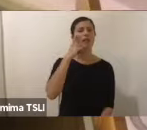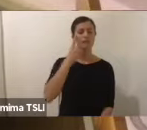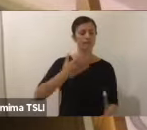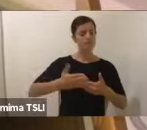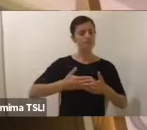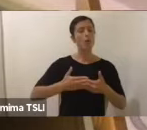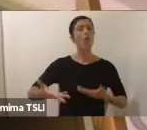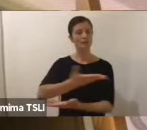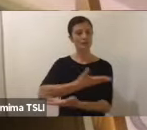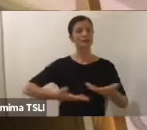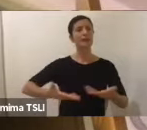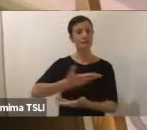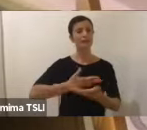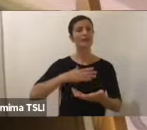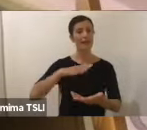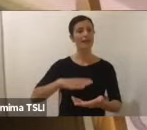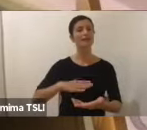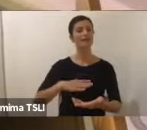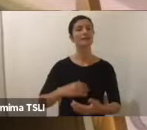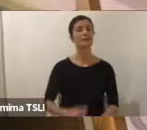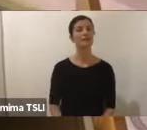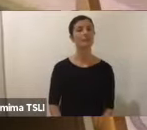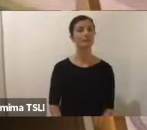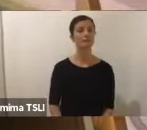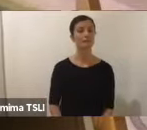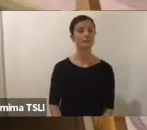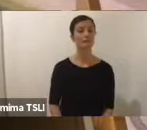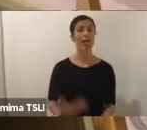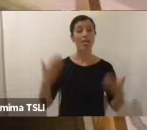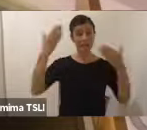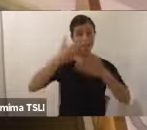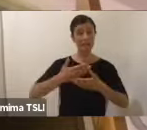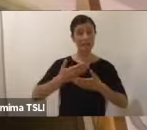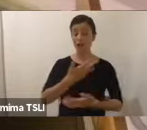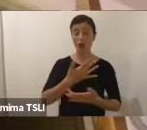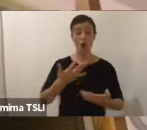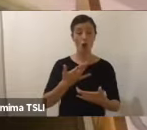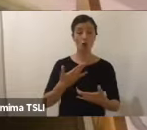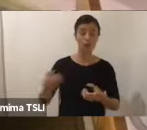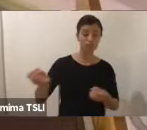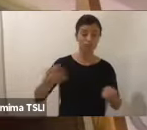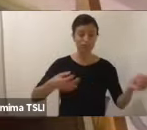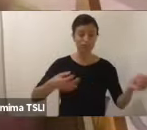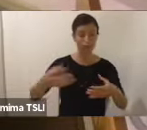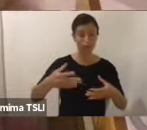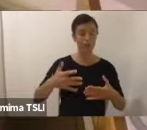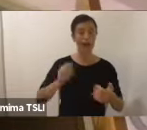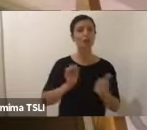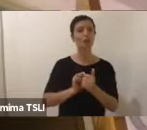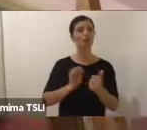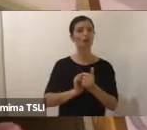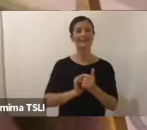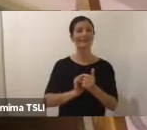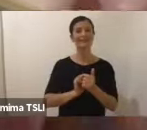needed um much of what's been said this evening i don't agree with um and i would like the chance